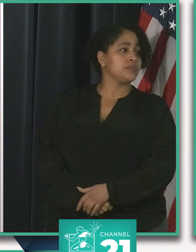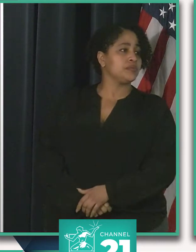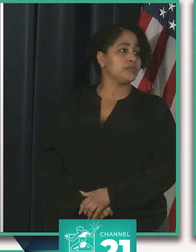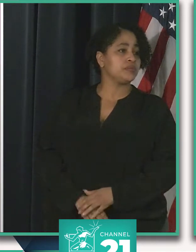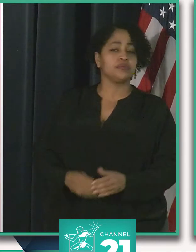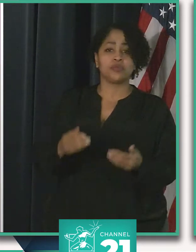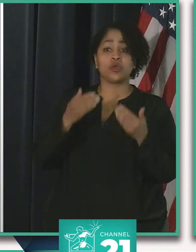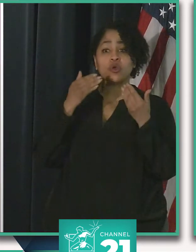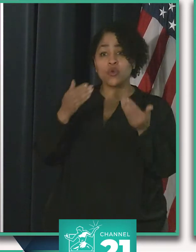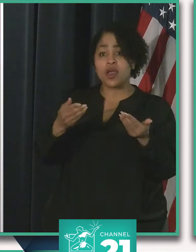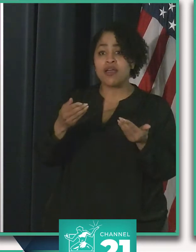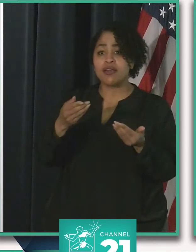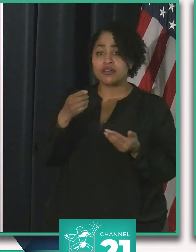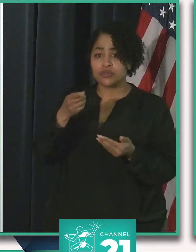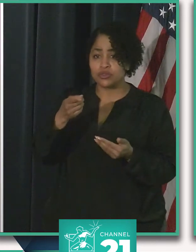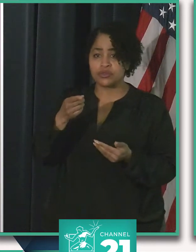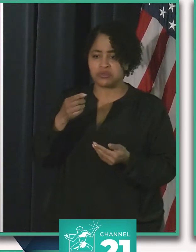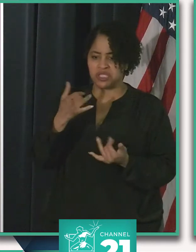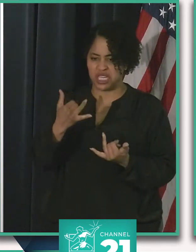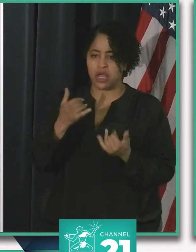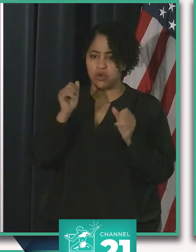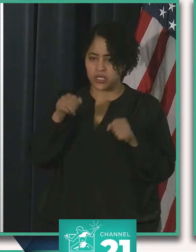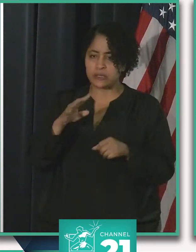Go ahead, Ms. Warwick. You are unmuted.